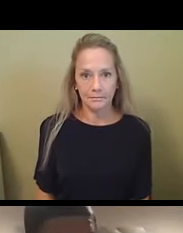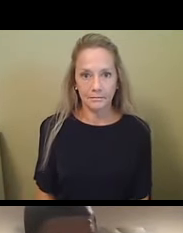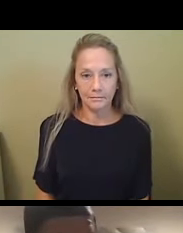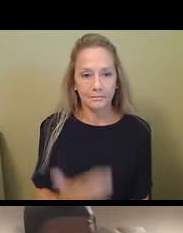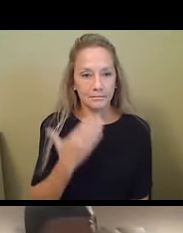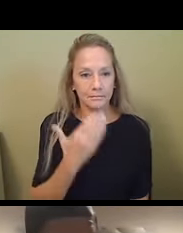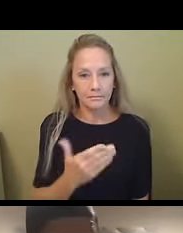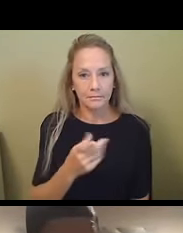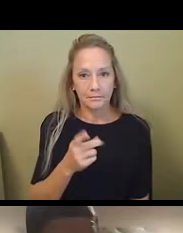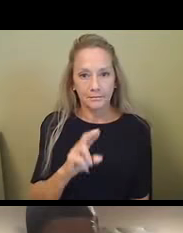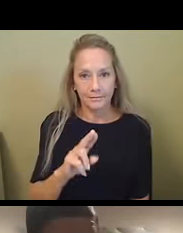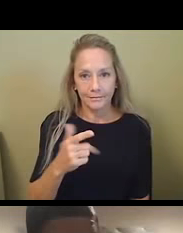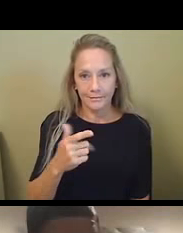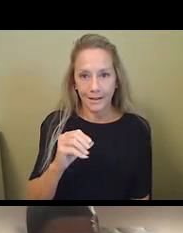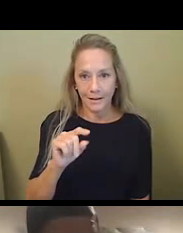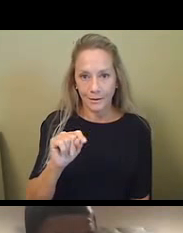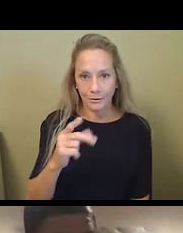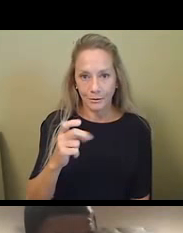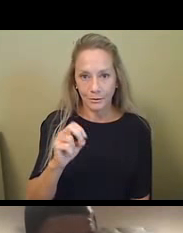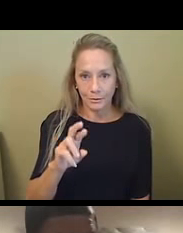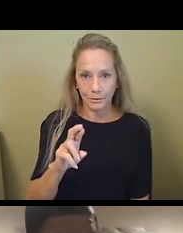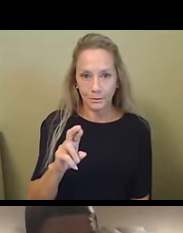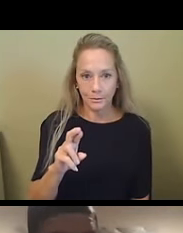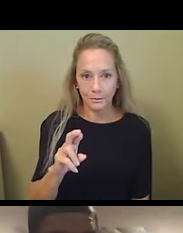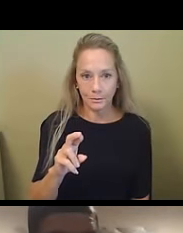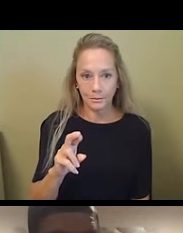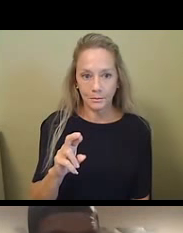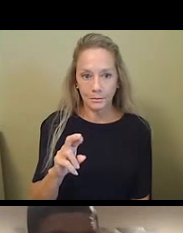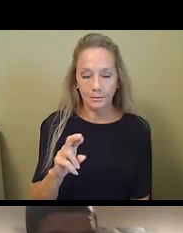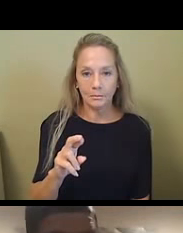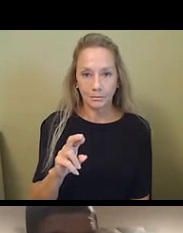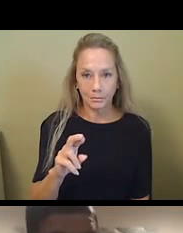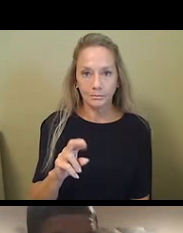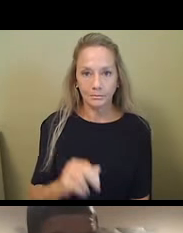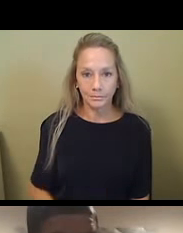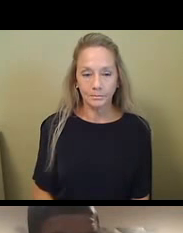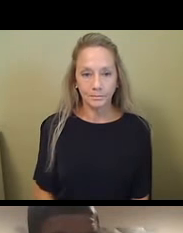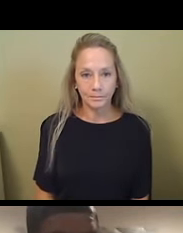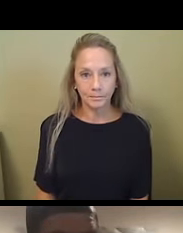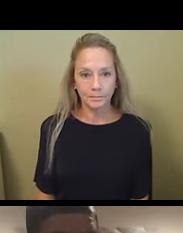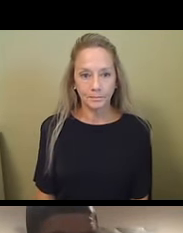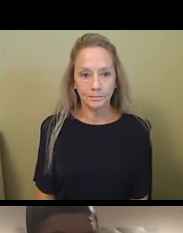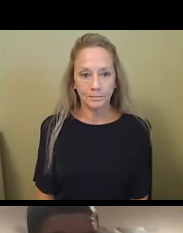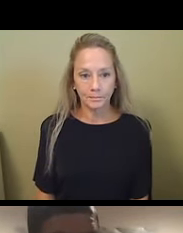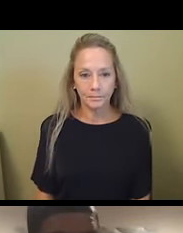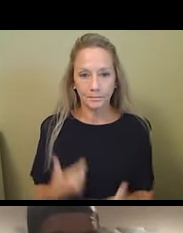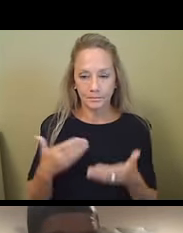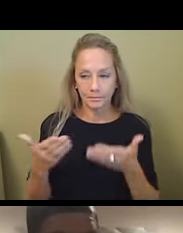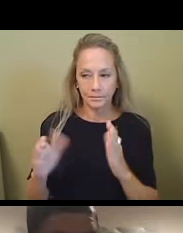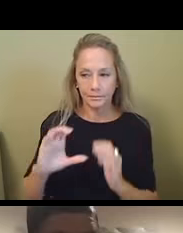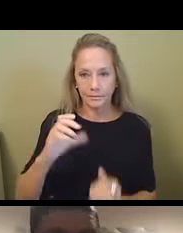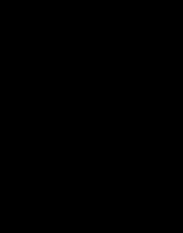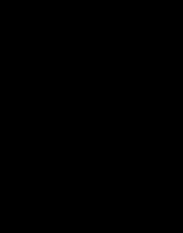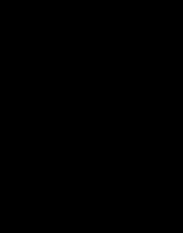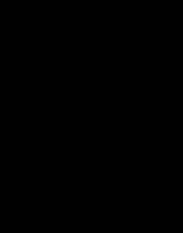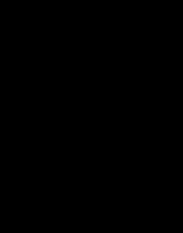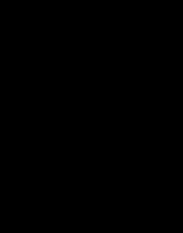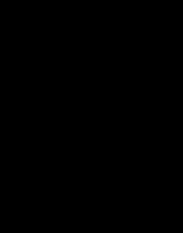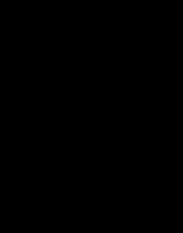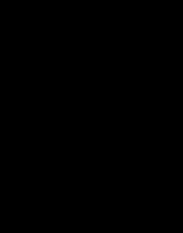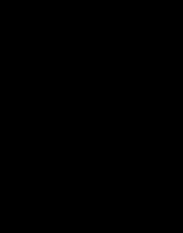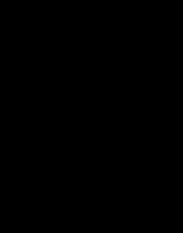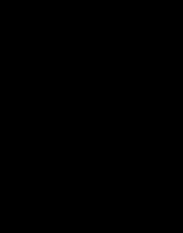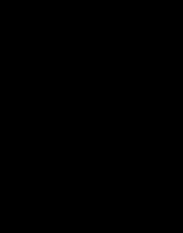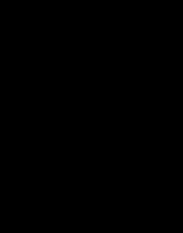Thank you, Dr. Gocher. I will let Charity pull up the data, and